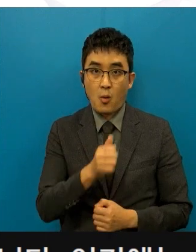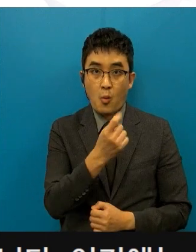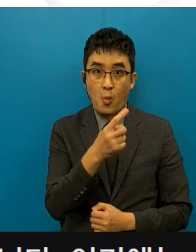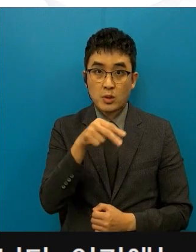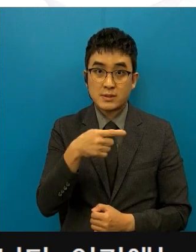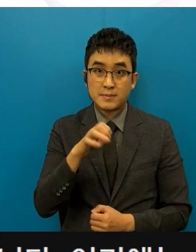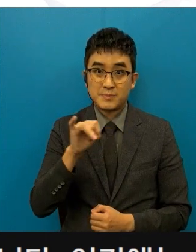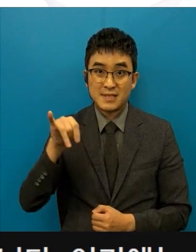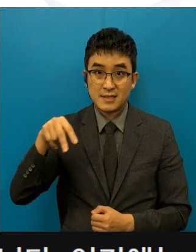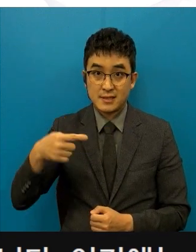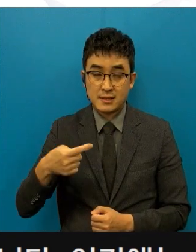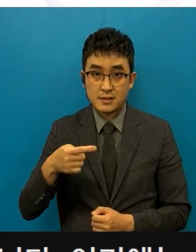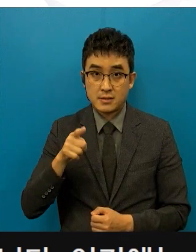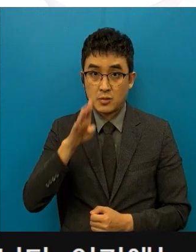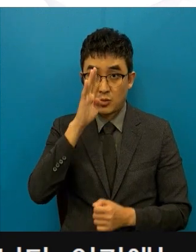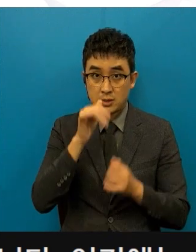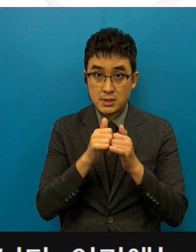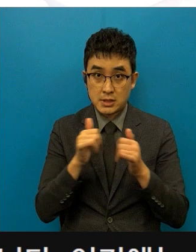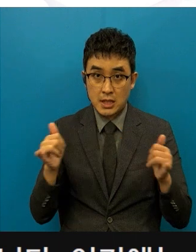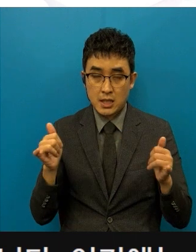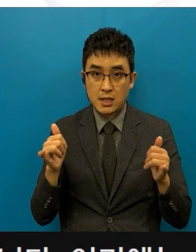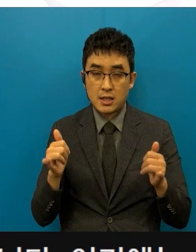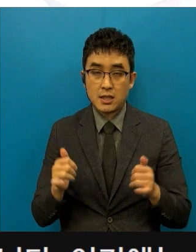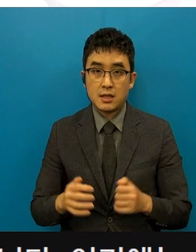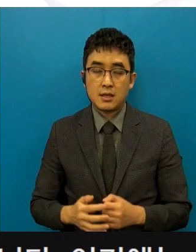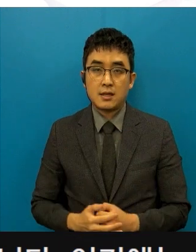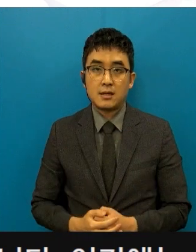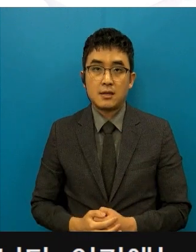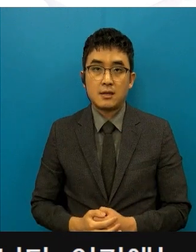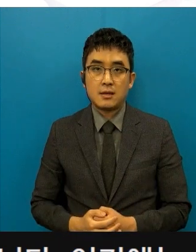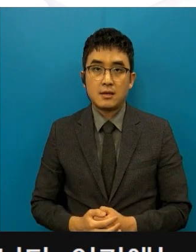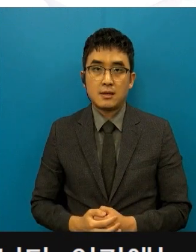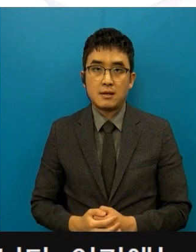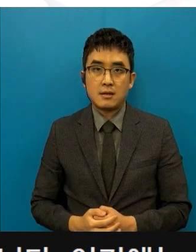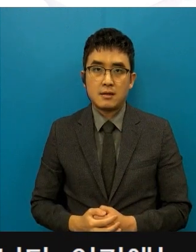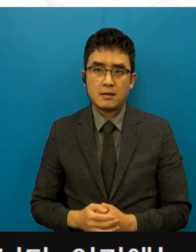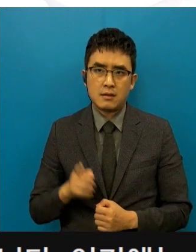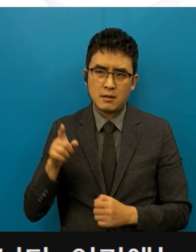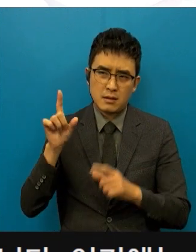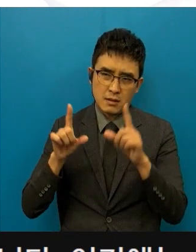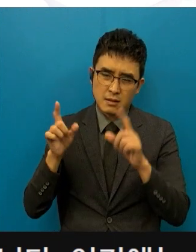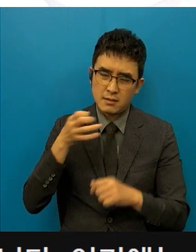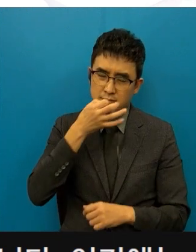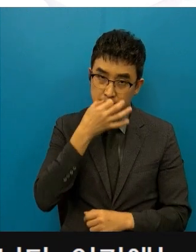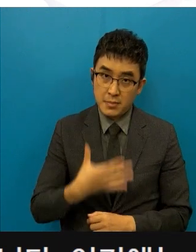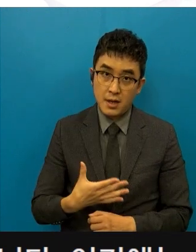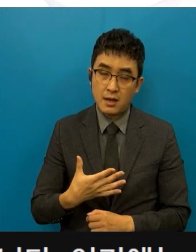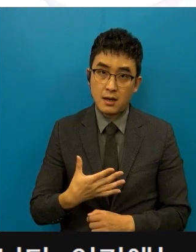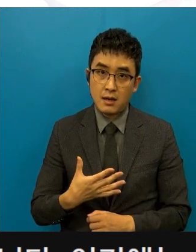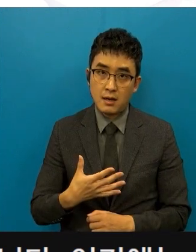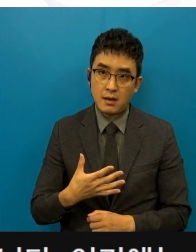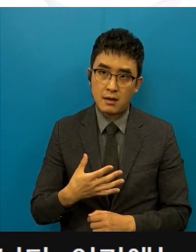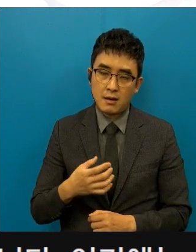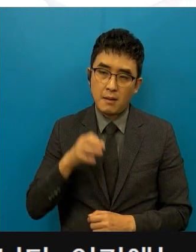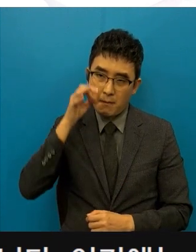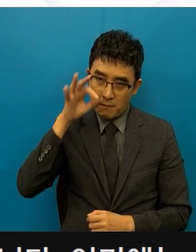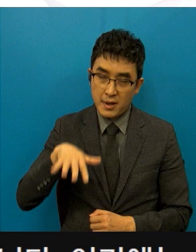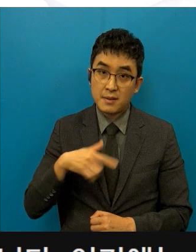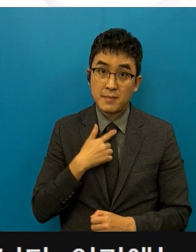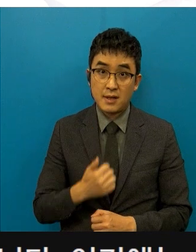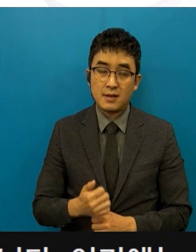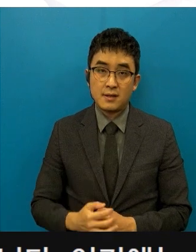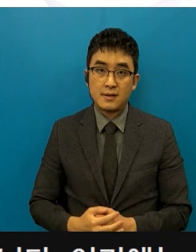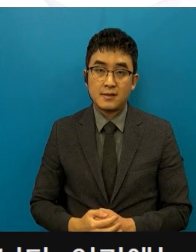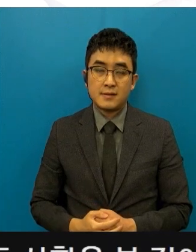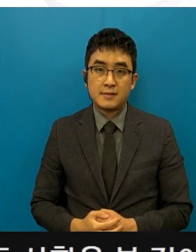home in Turkish family in Germany. So